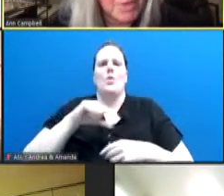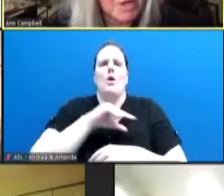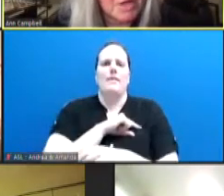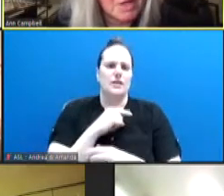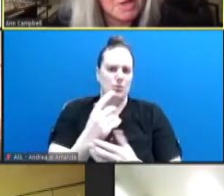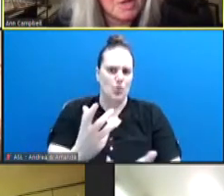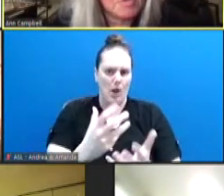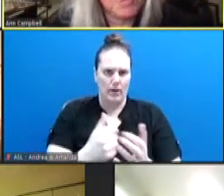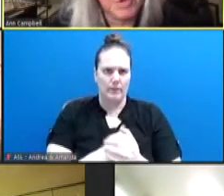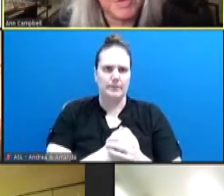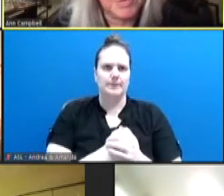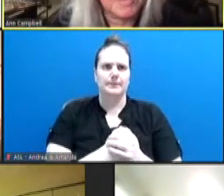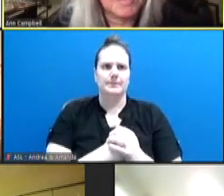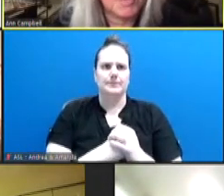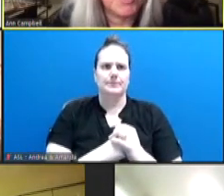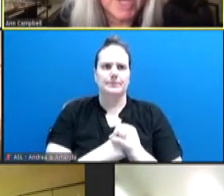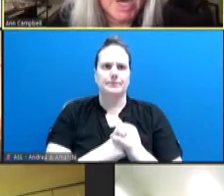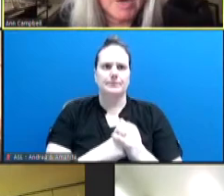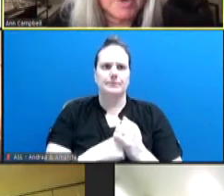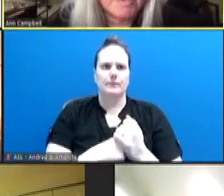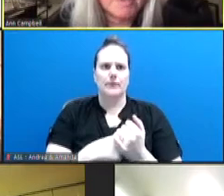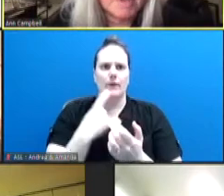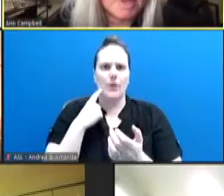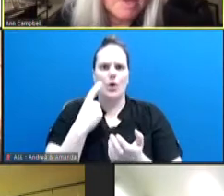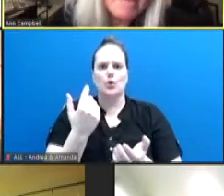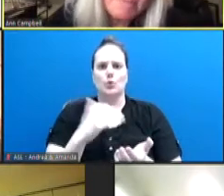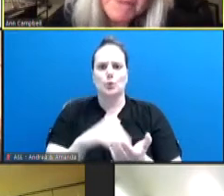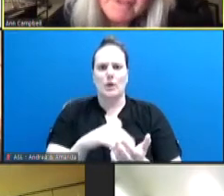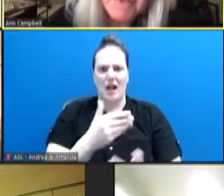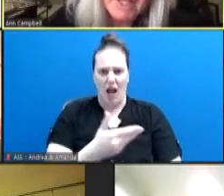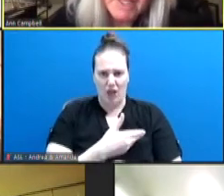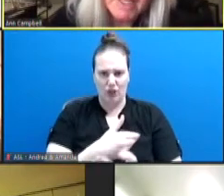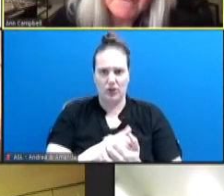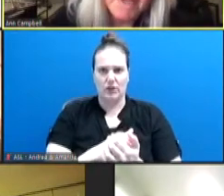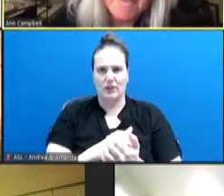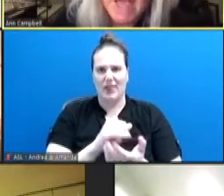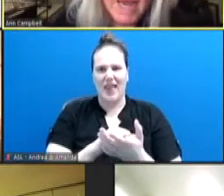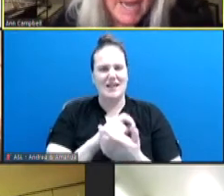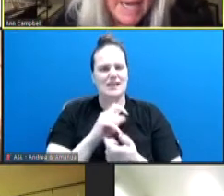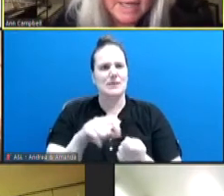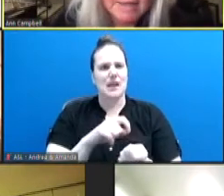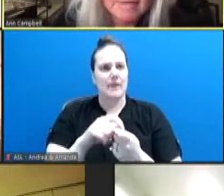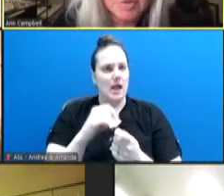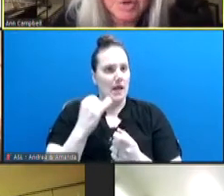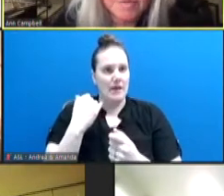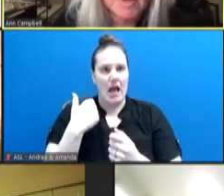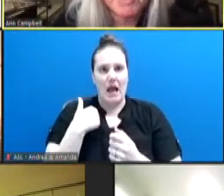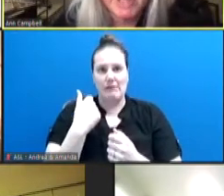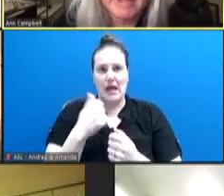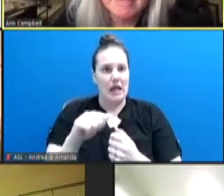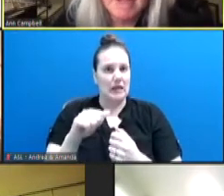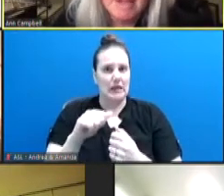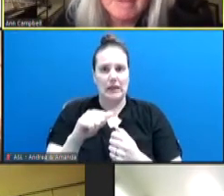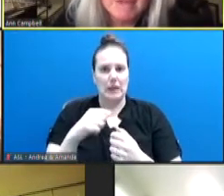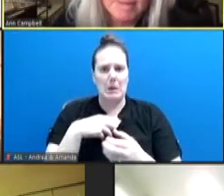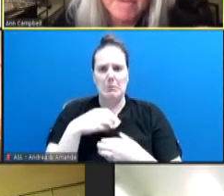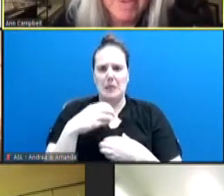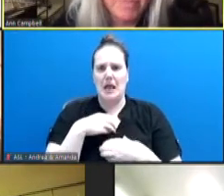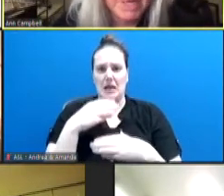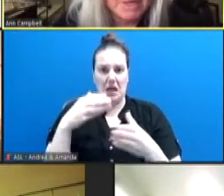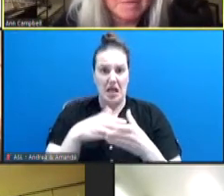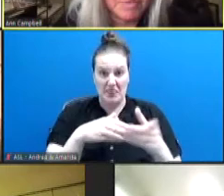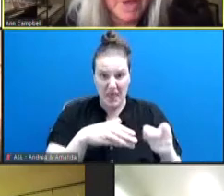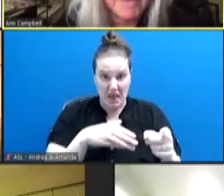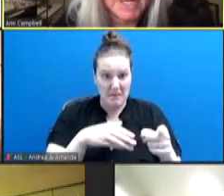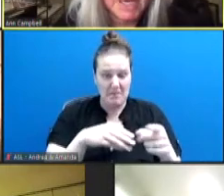going to be for those rehires, specifically if they've had any sort of complaints against them, if they've